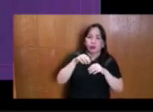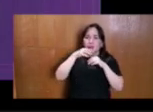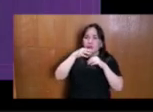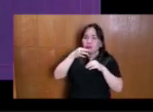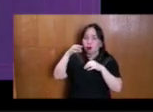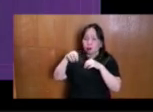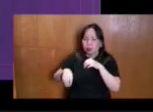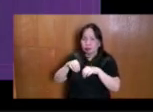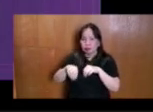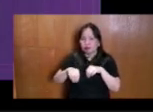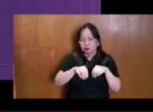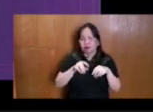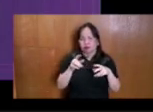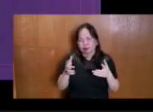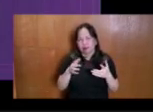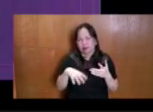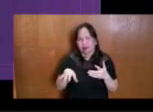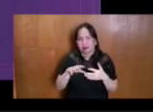precision agriculture.